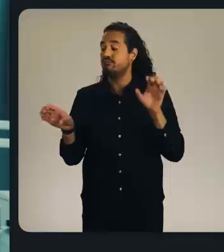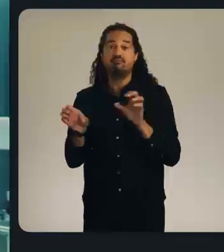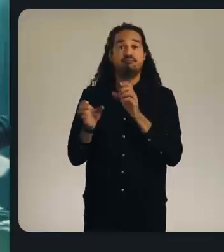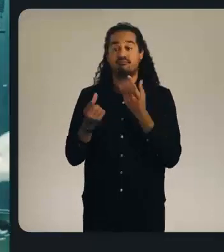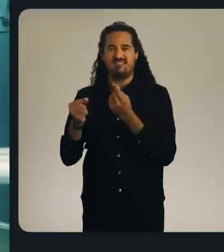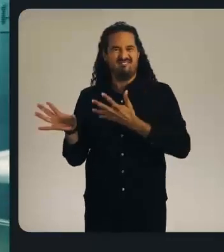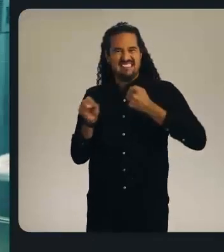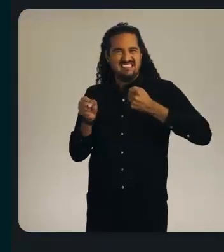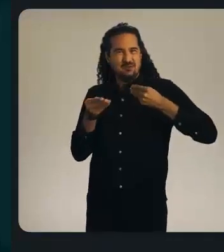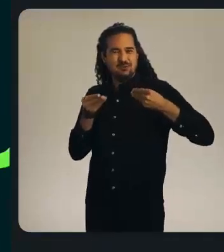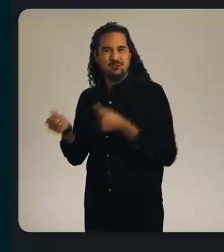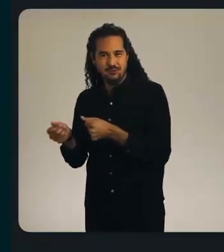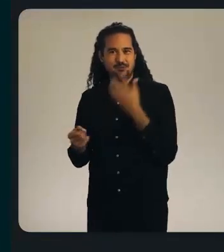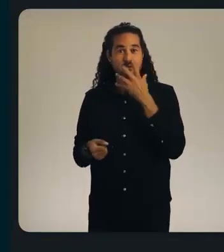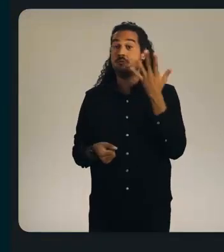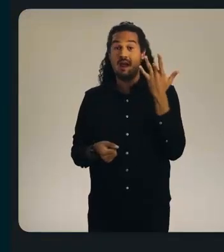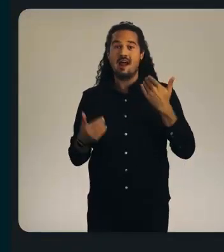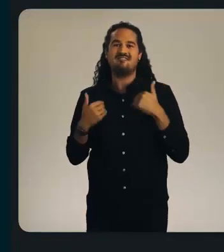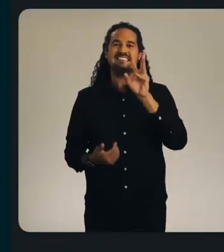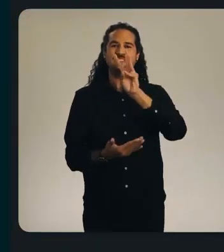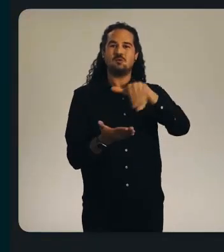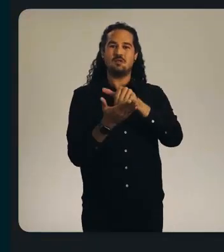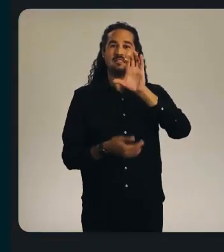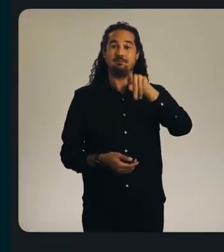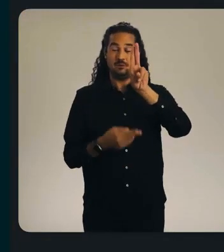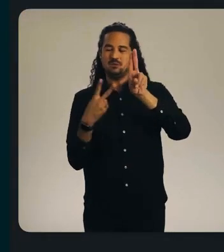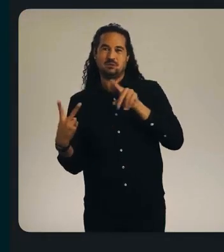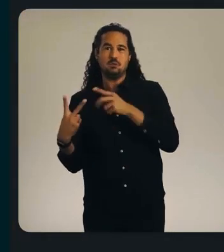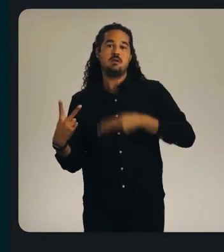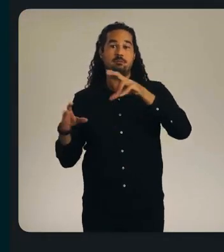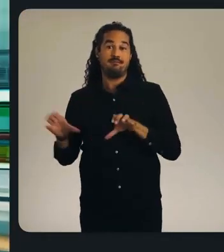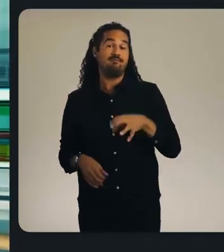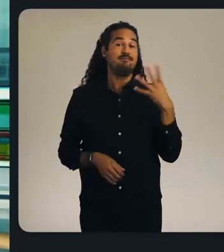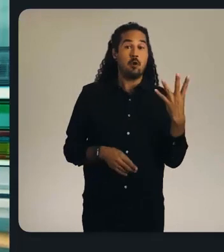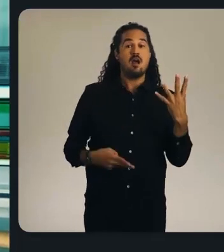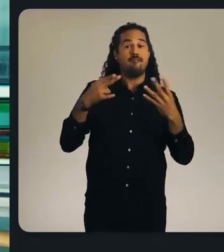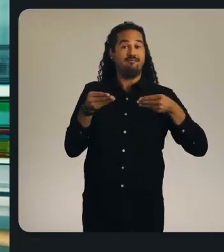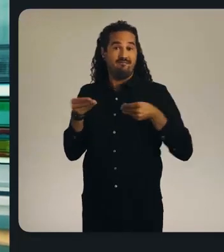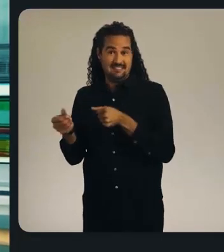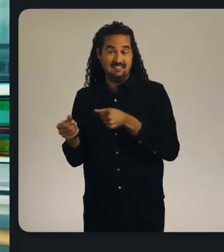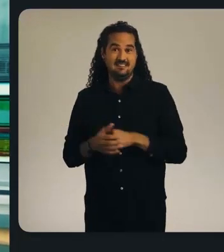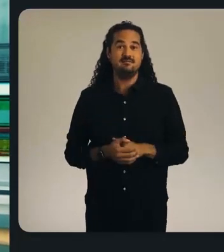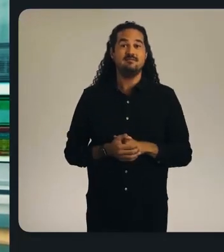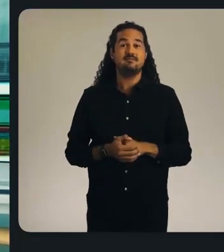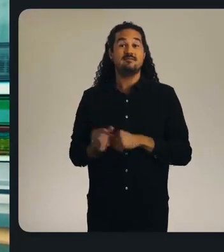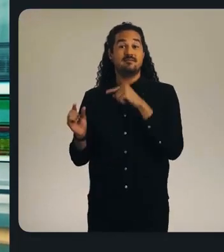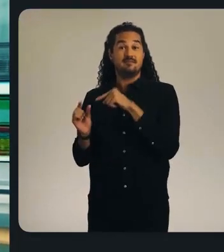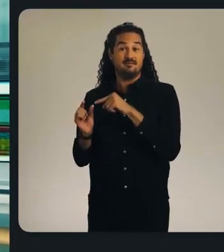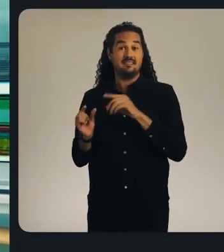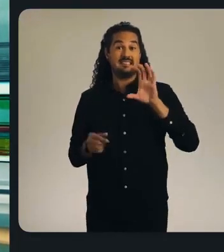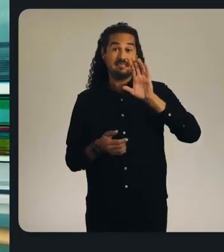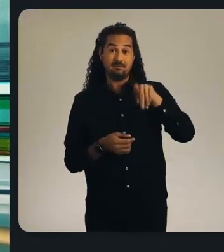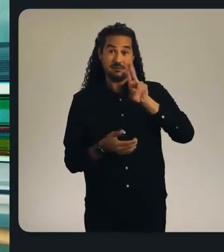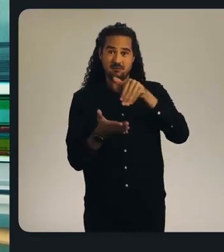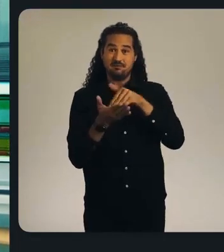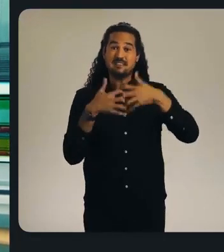and efficiently, thanks to a powerful new 6-core CPU with 2 high-performance and 4 high-efficiency cores. We've increased the performance of our CPU's dedicated machine